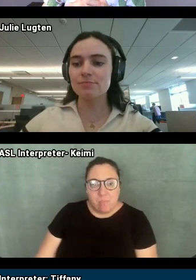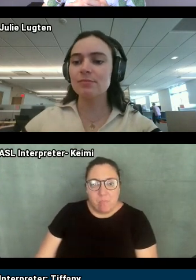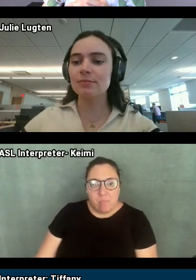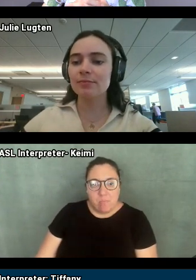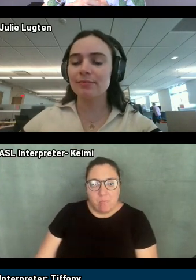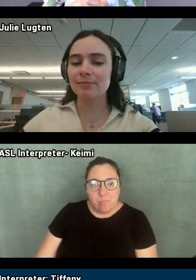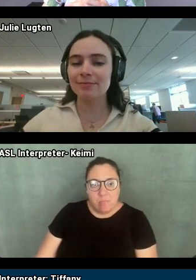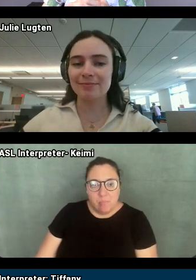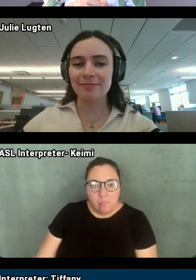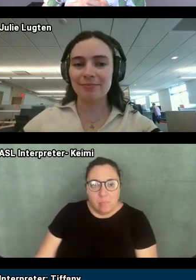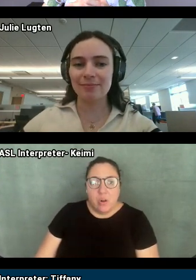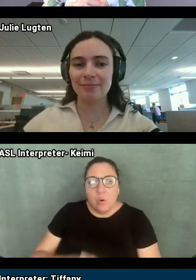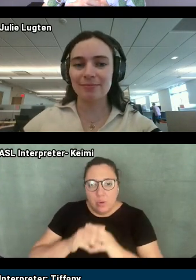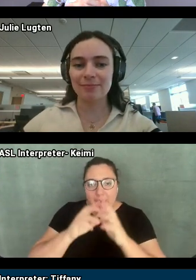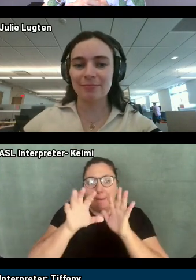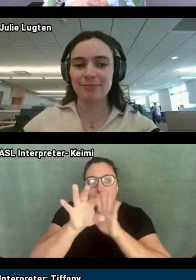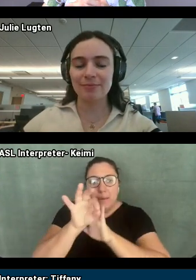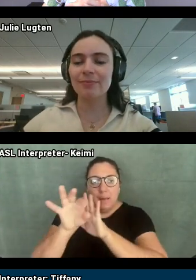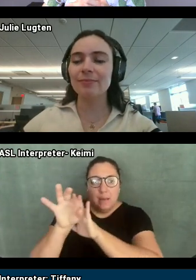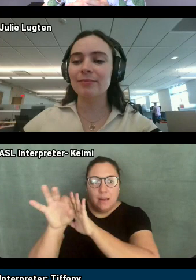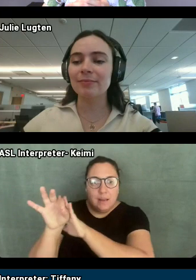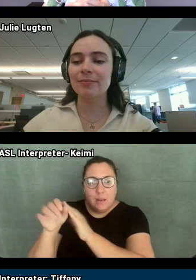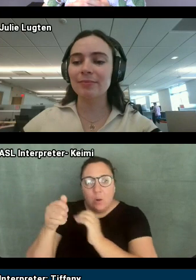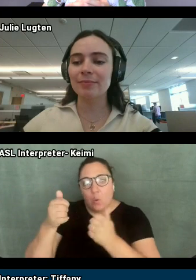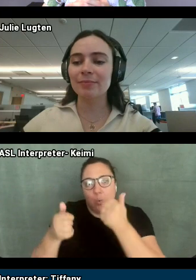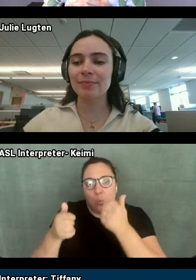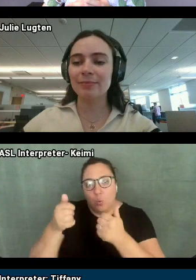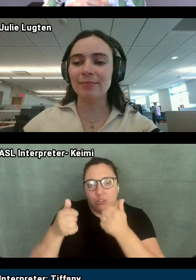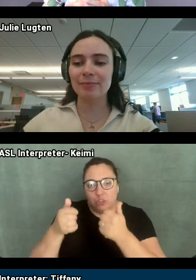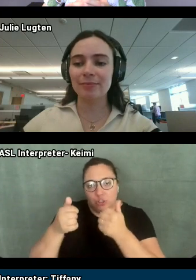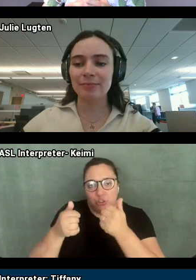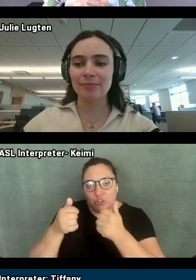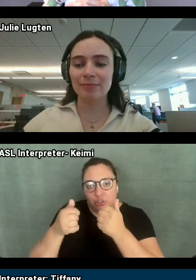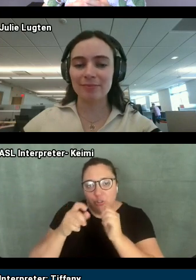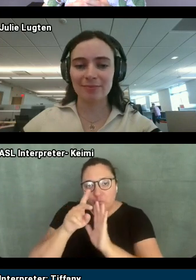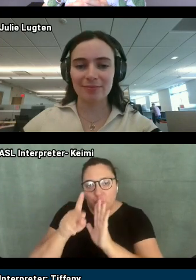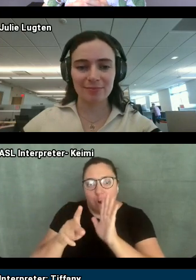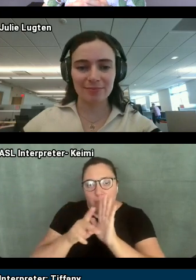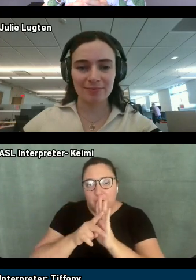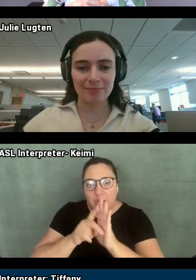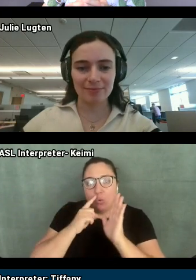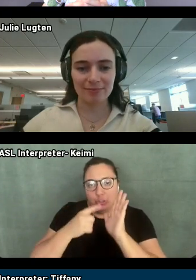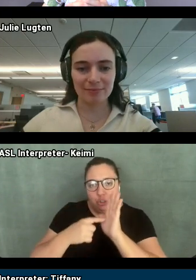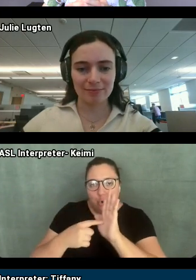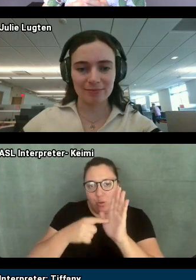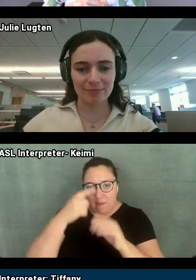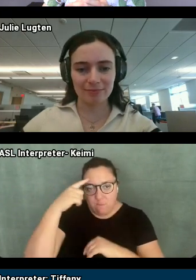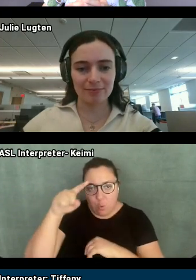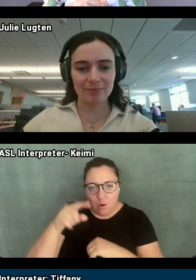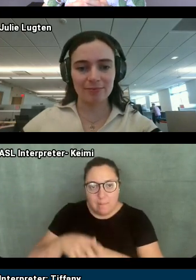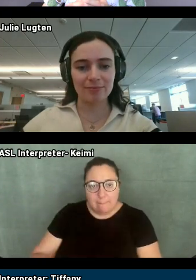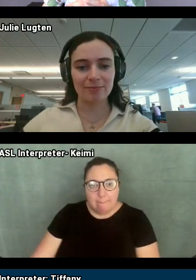We can choose which property we are showing the statistic for,